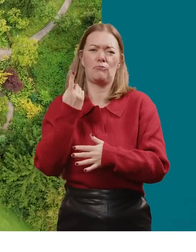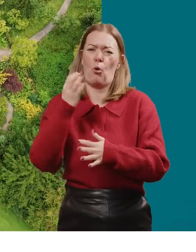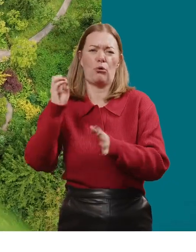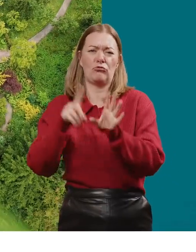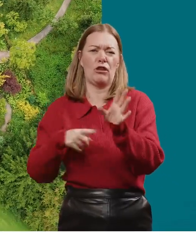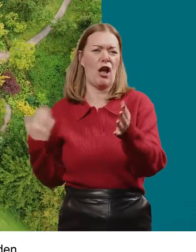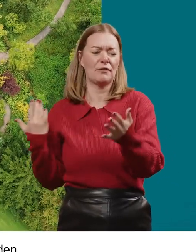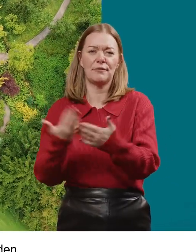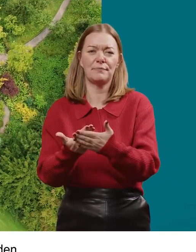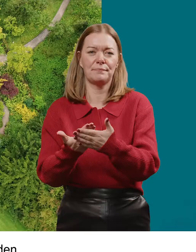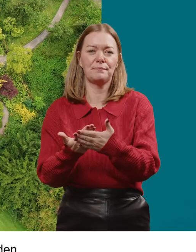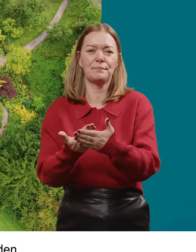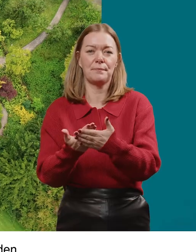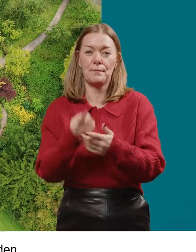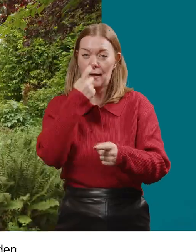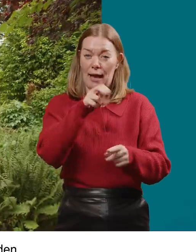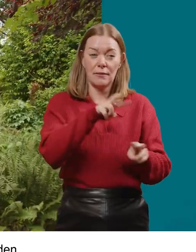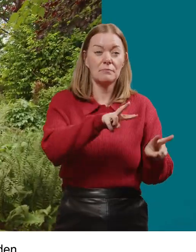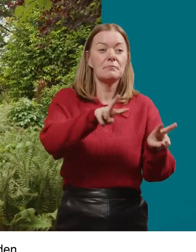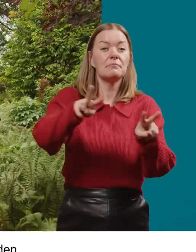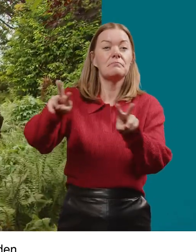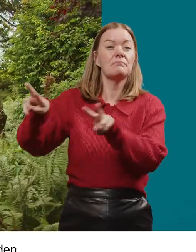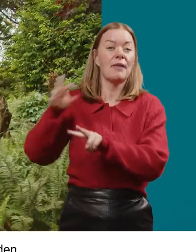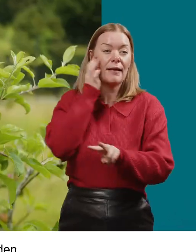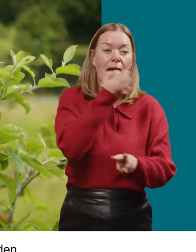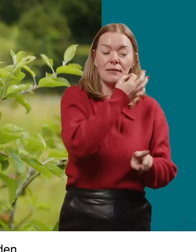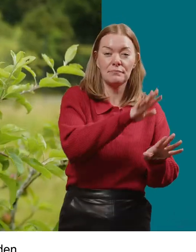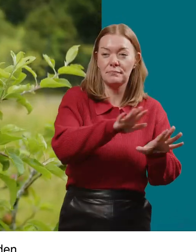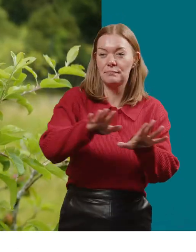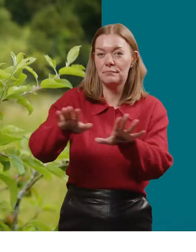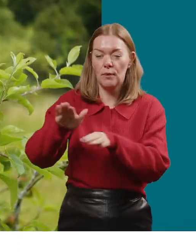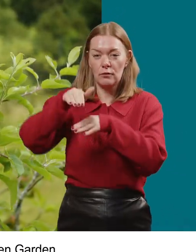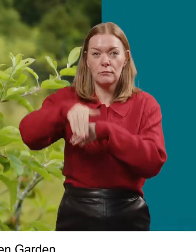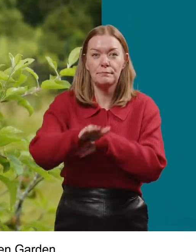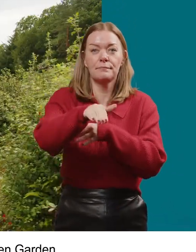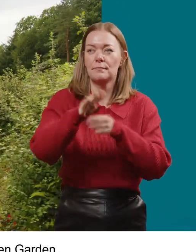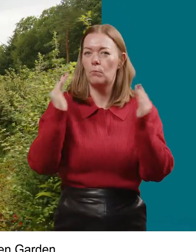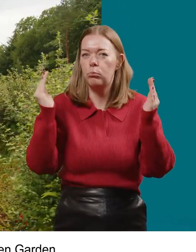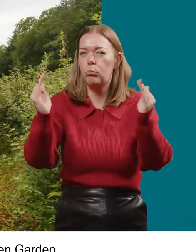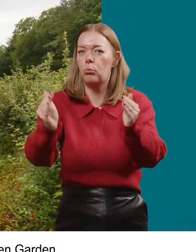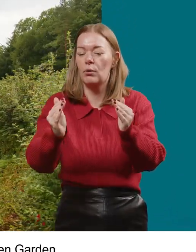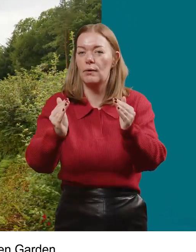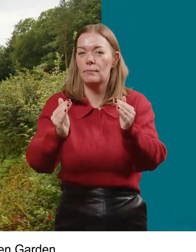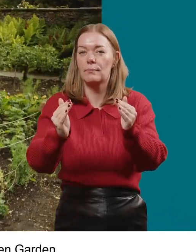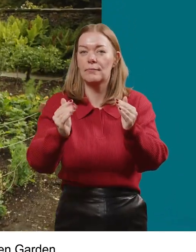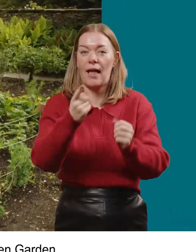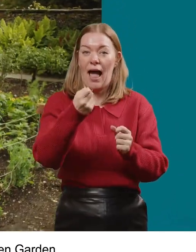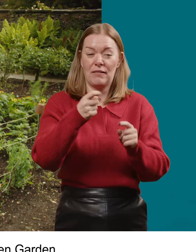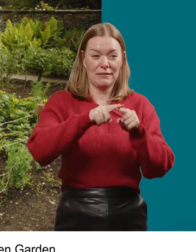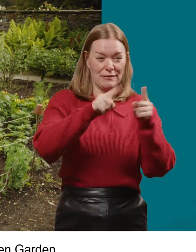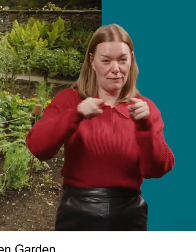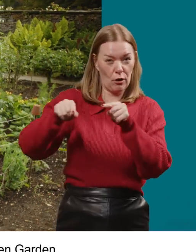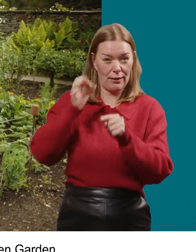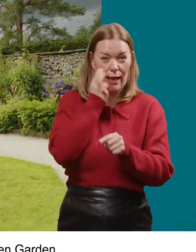of years. Explore the rock garden, stumpery and orchard, plus the Dutch garden, kitchen